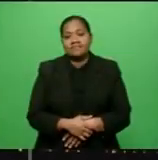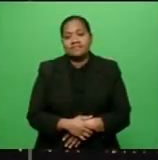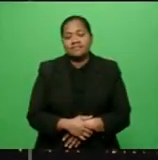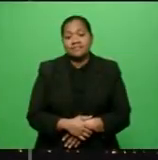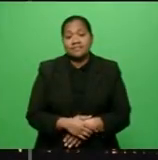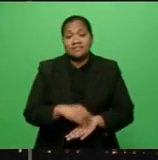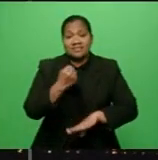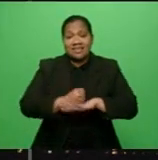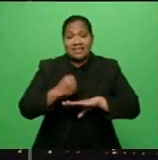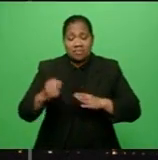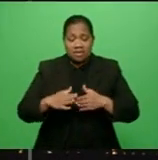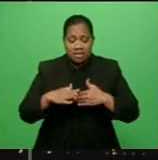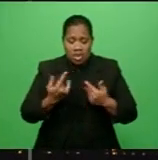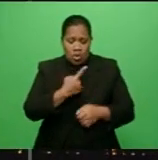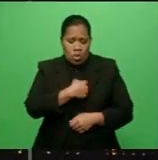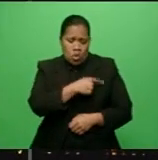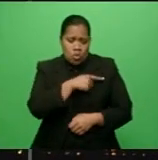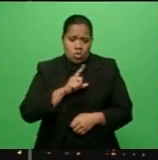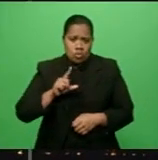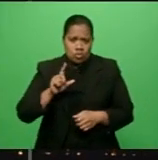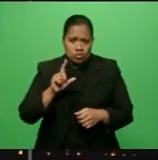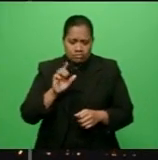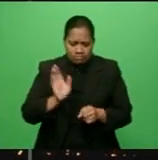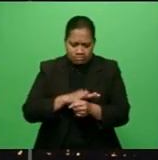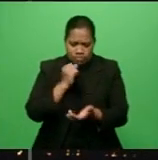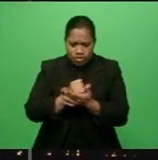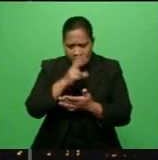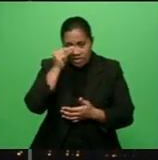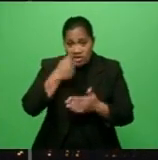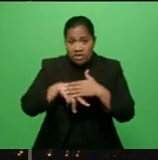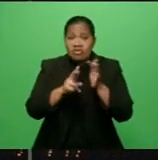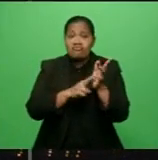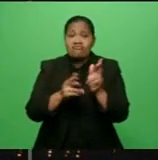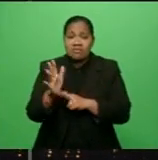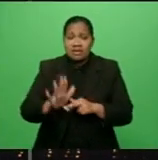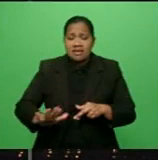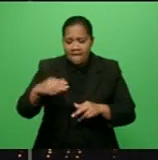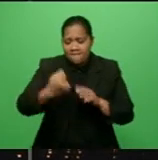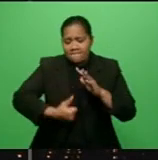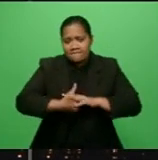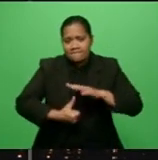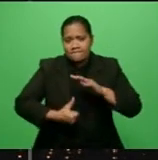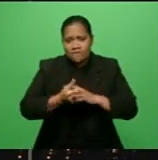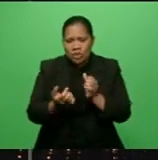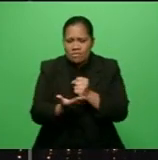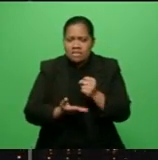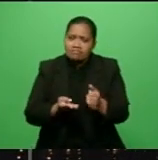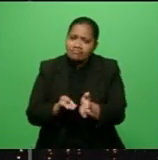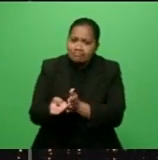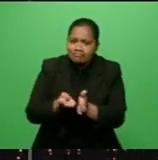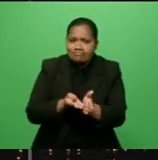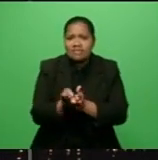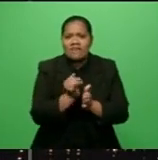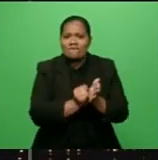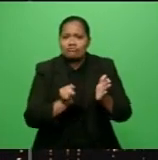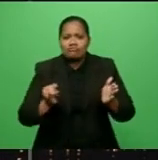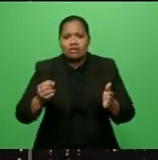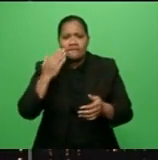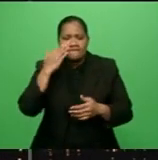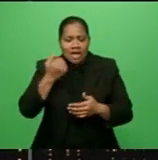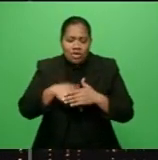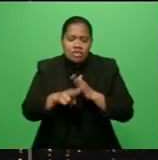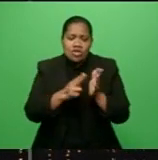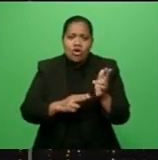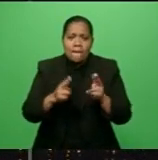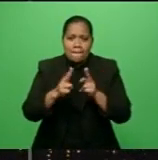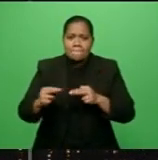The government is committed to ensuring that Fijians in the rural areas have access to basic services and infrastructure found in urban